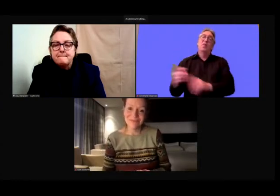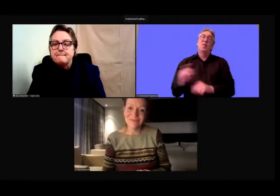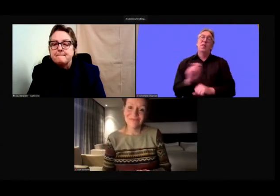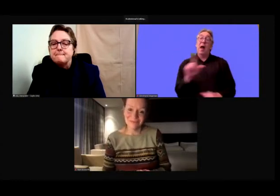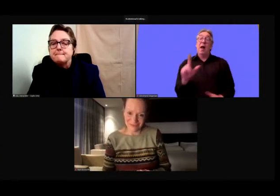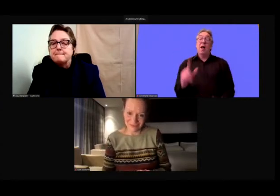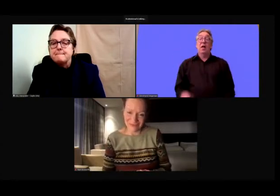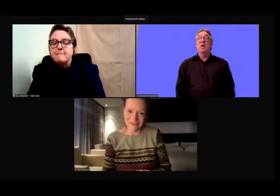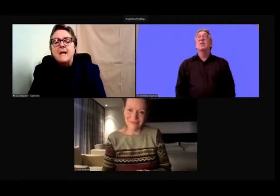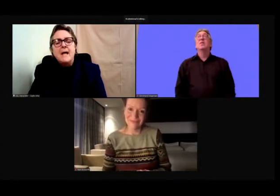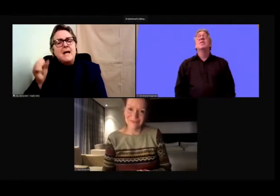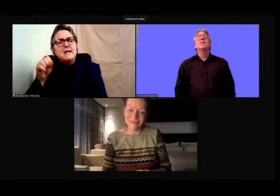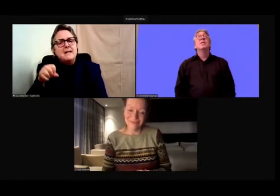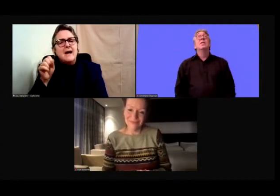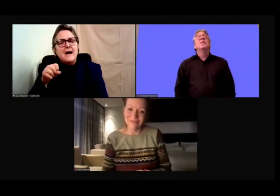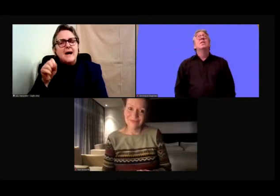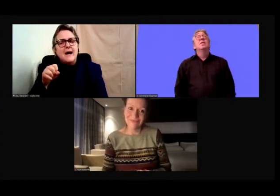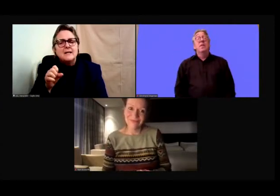Yeah, so